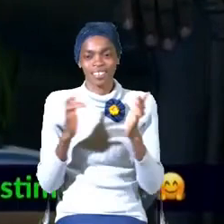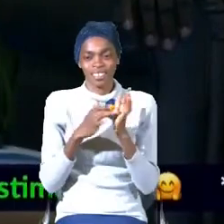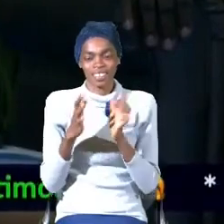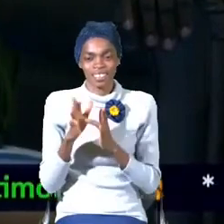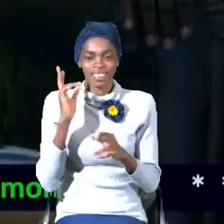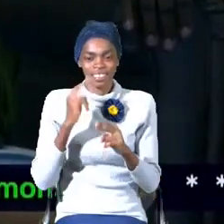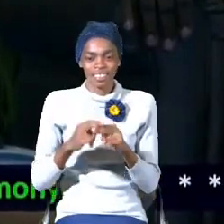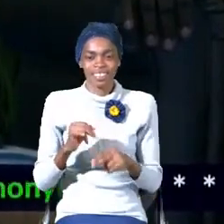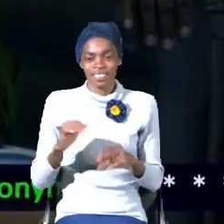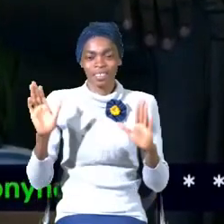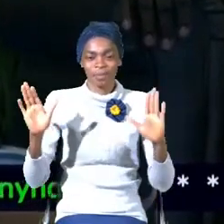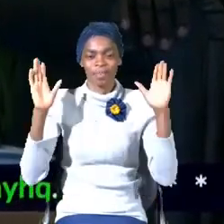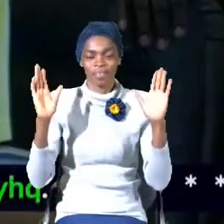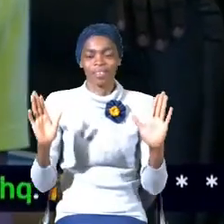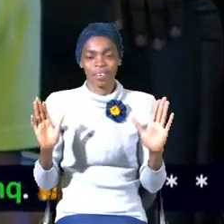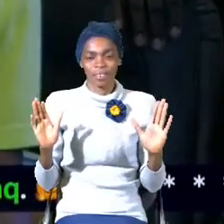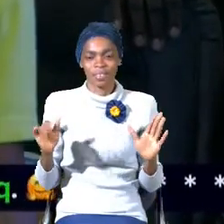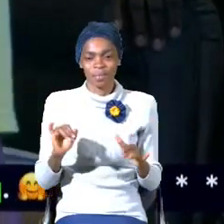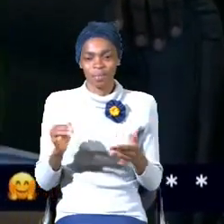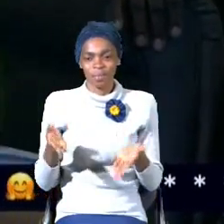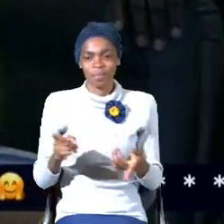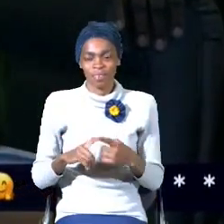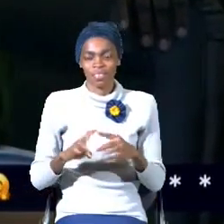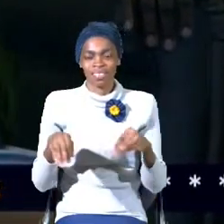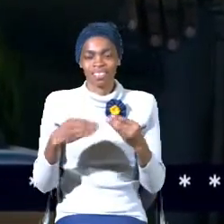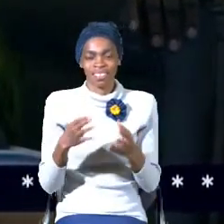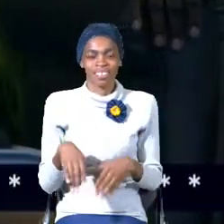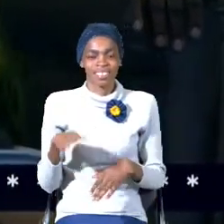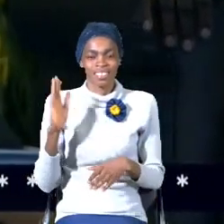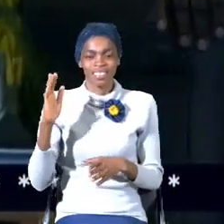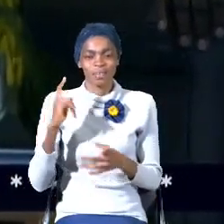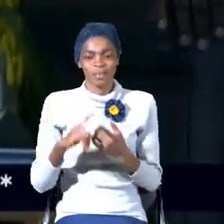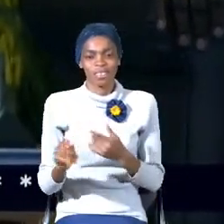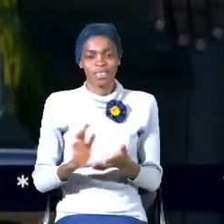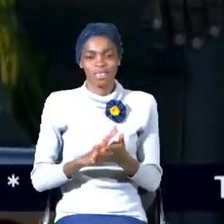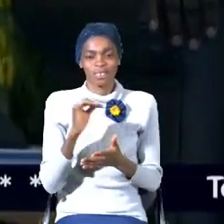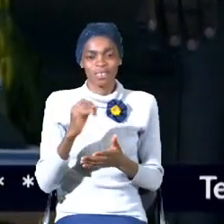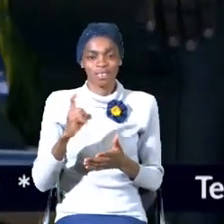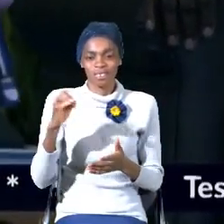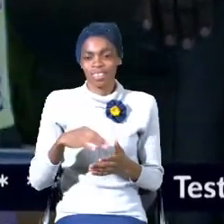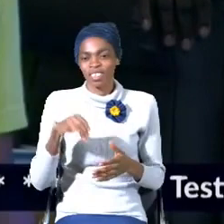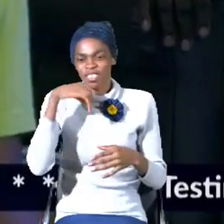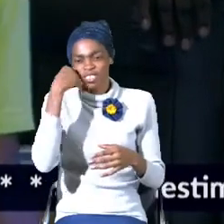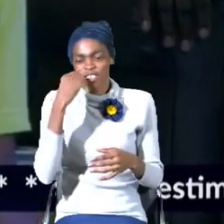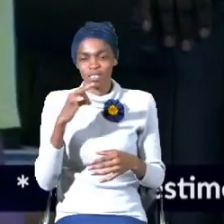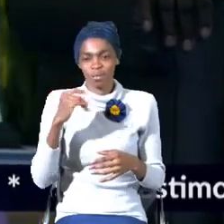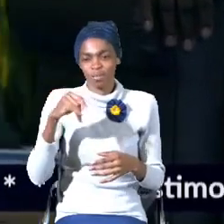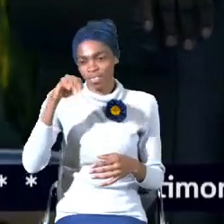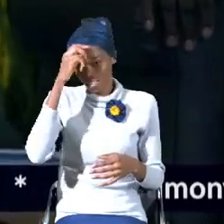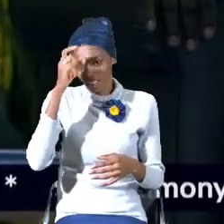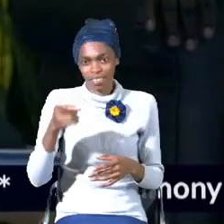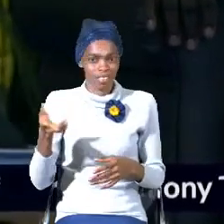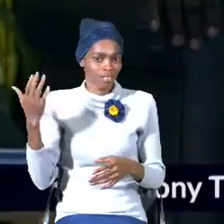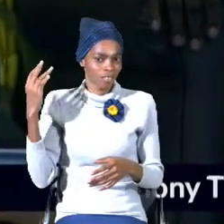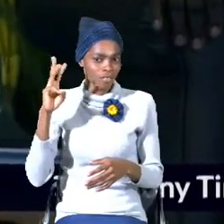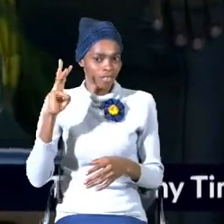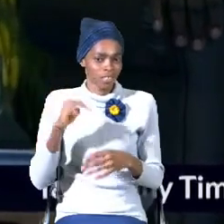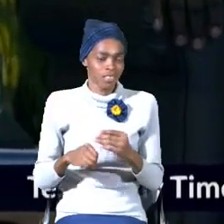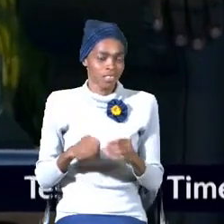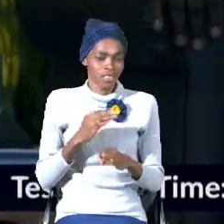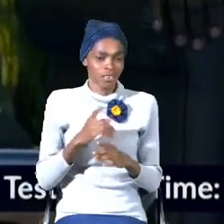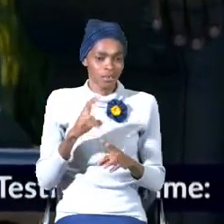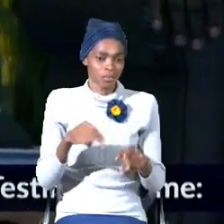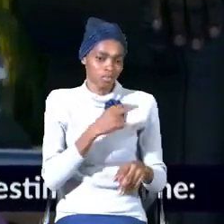Marvelous Agumbiadi Omoshola. I'm here to give a testimony to the glory of God and to the shame of the devil. 4 years ago, I was diagnosed of asthma. It